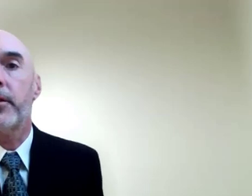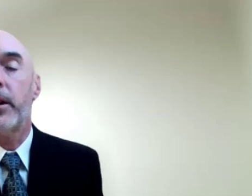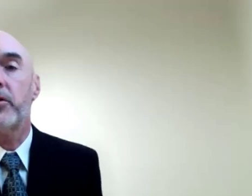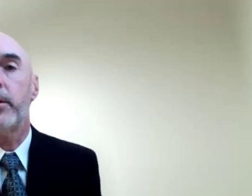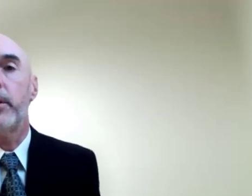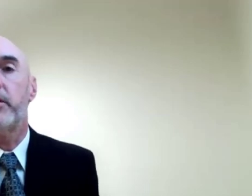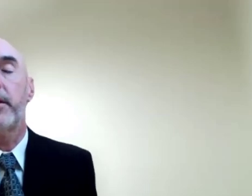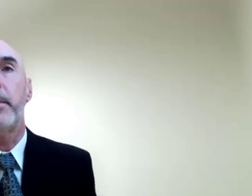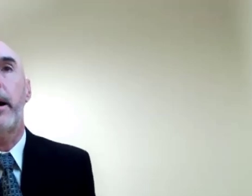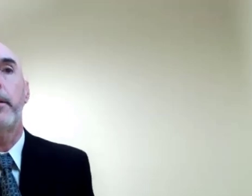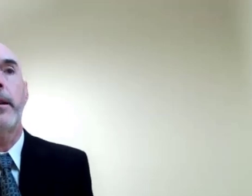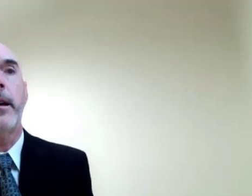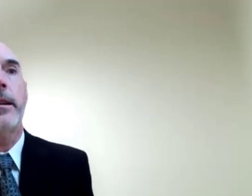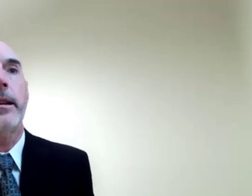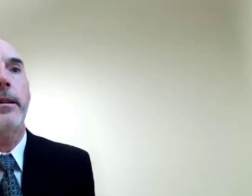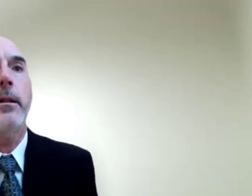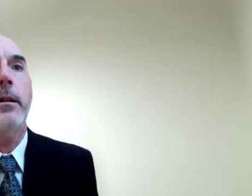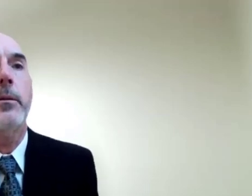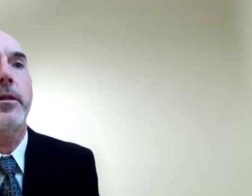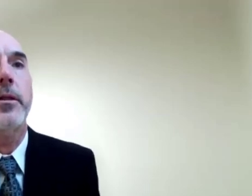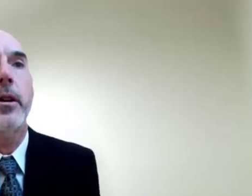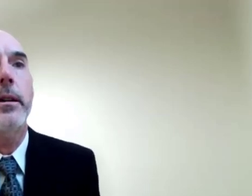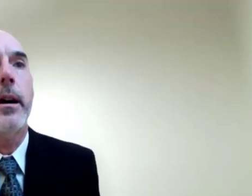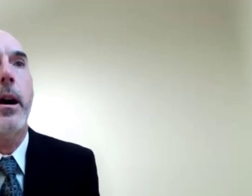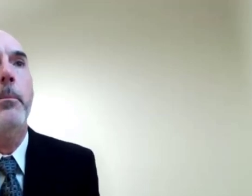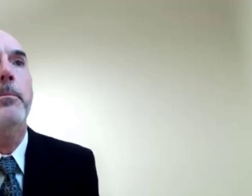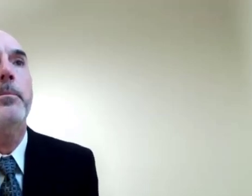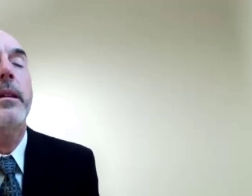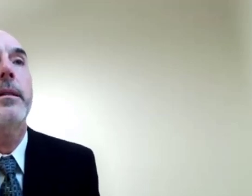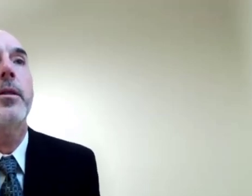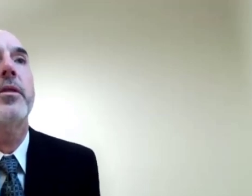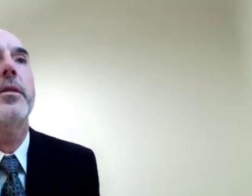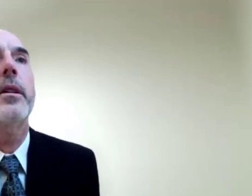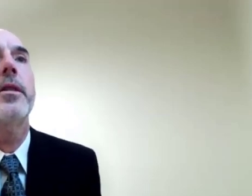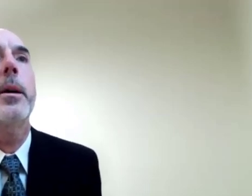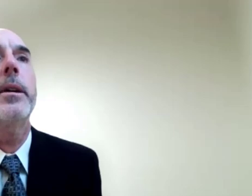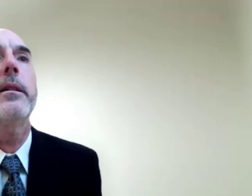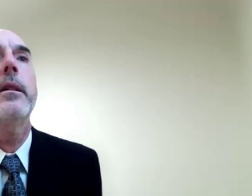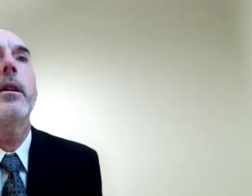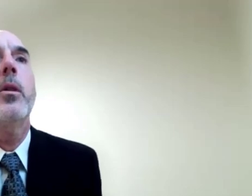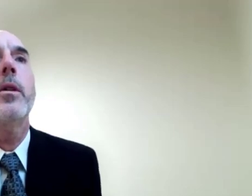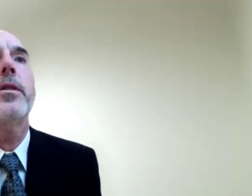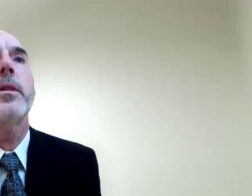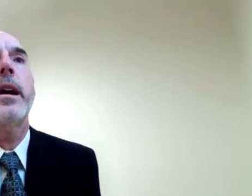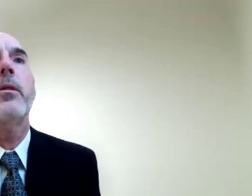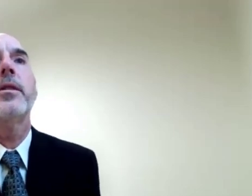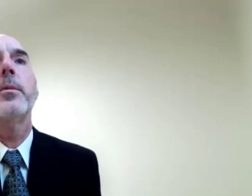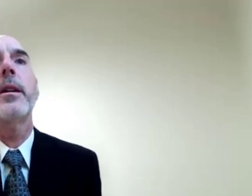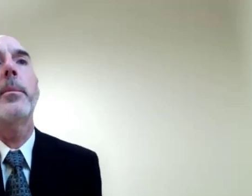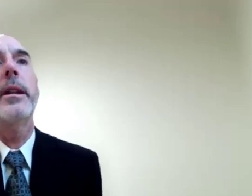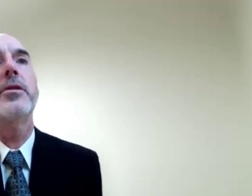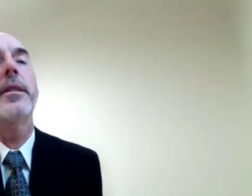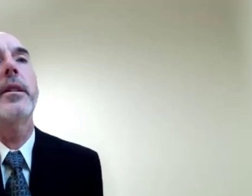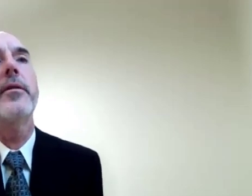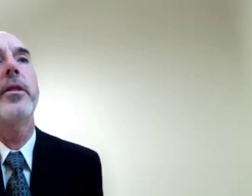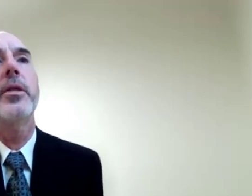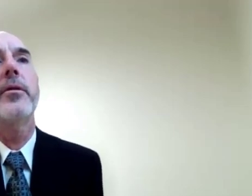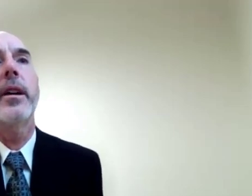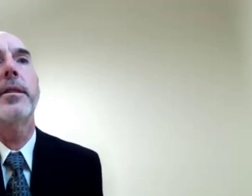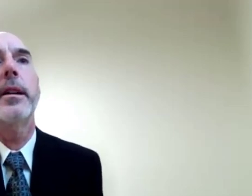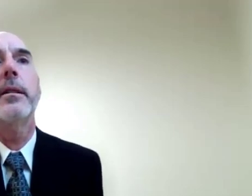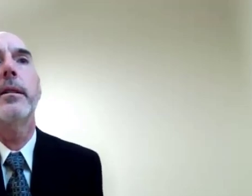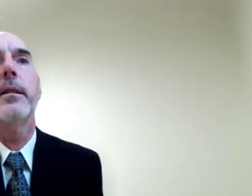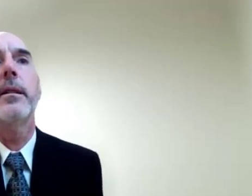And last question, and we're just about at the end here, which is good. In terms of our timing, with or without reasonable accommodation is